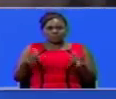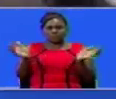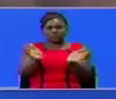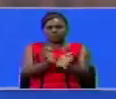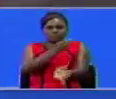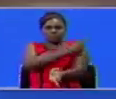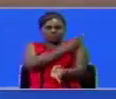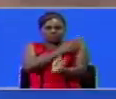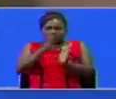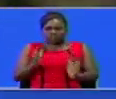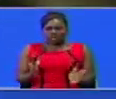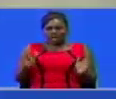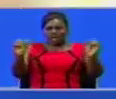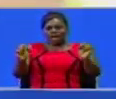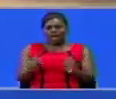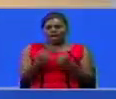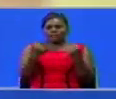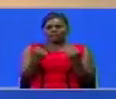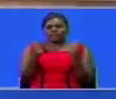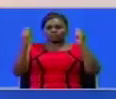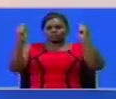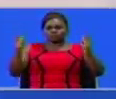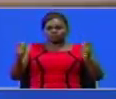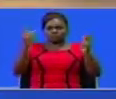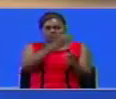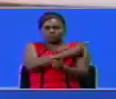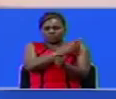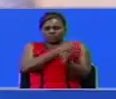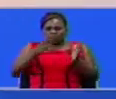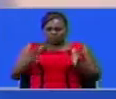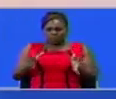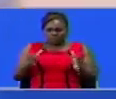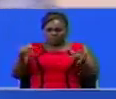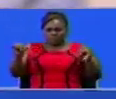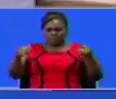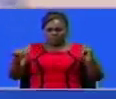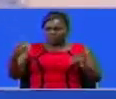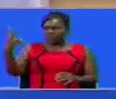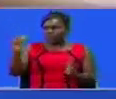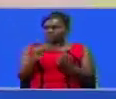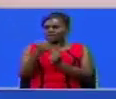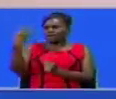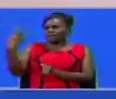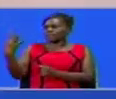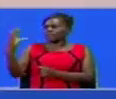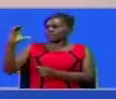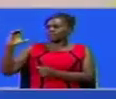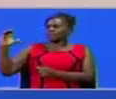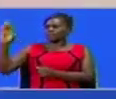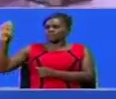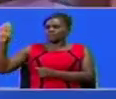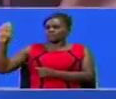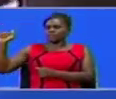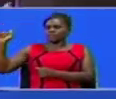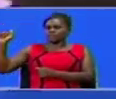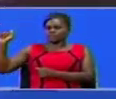officials. Intrigues that have characterized the doctors' strike as they press for the implementation of a 2013 collective bargaining